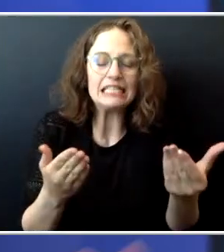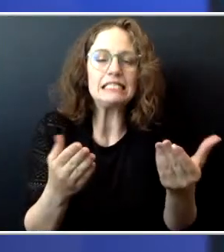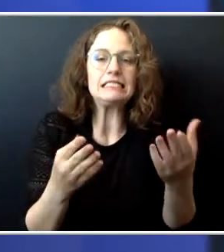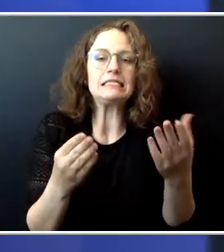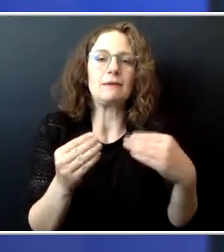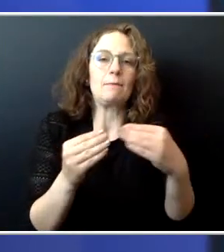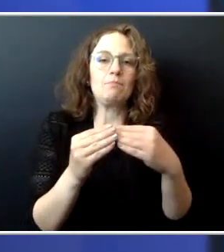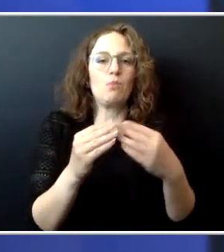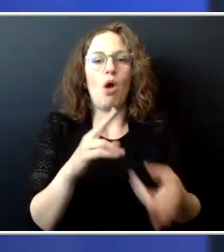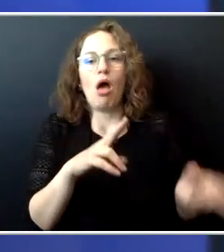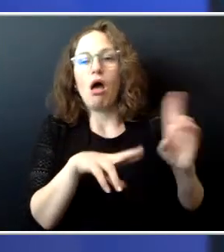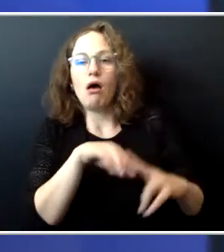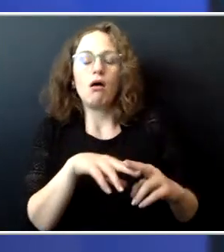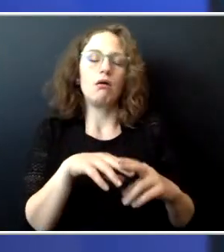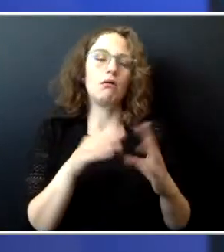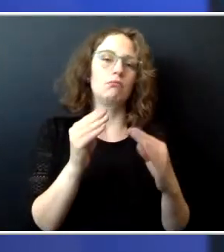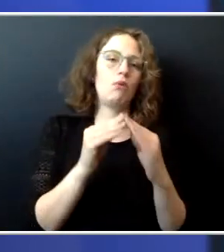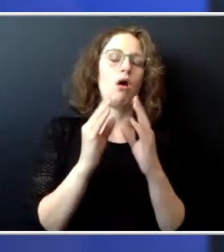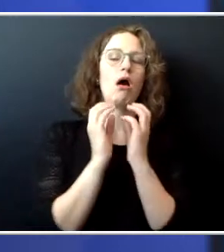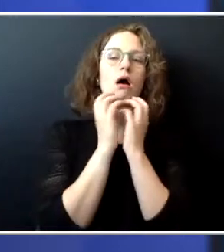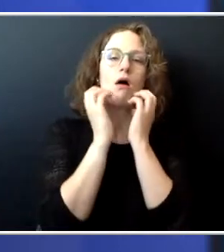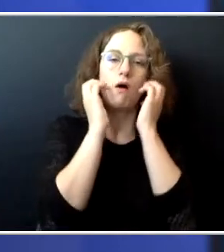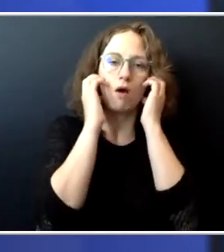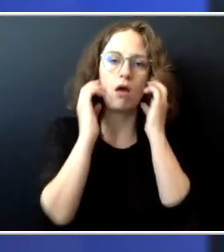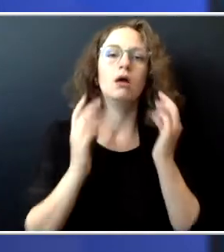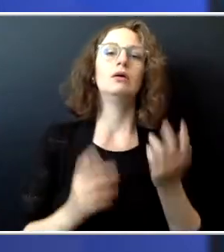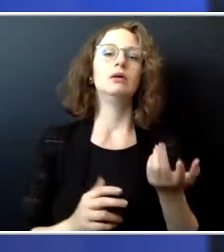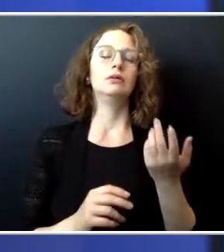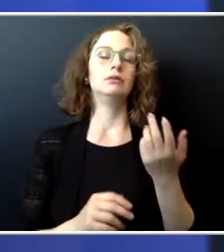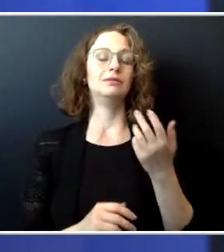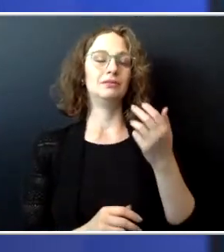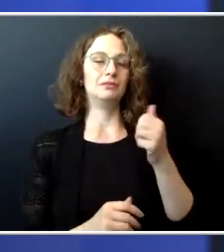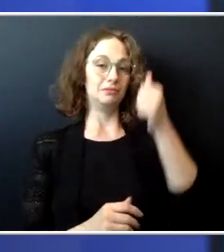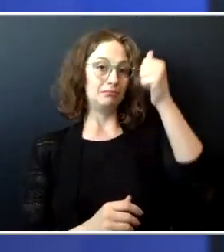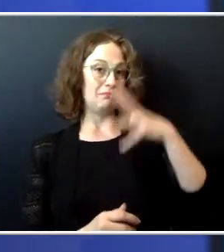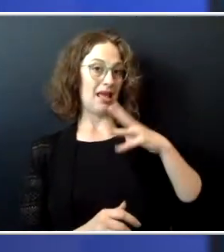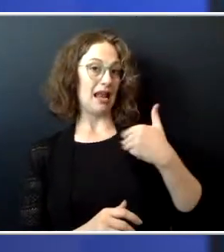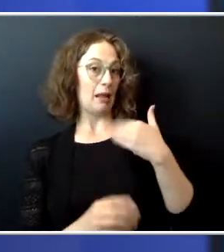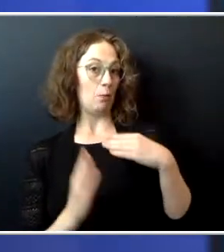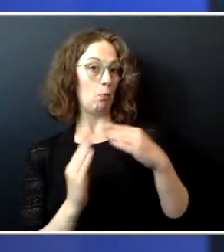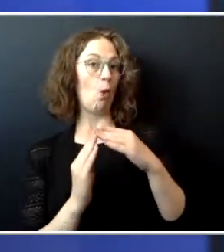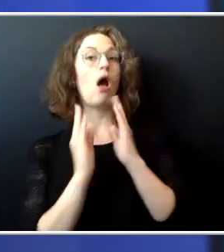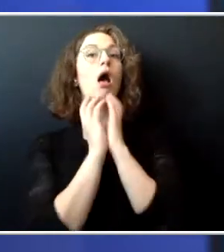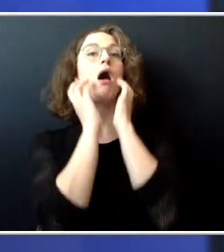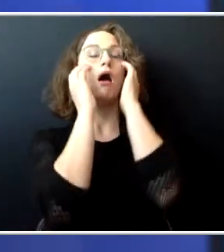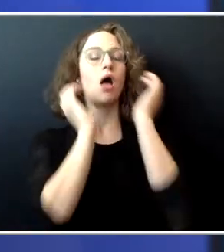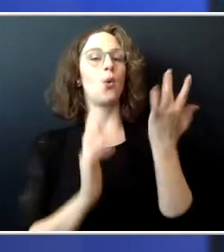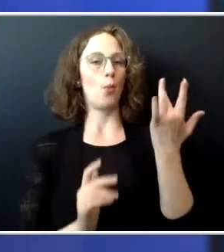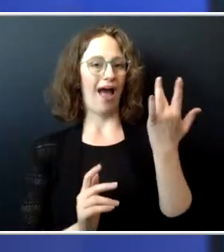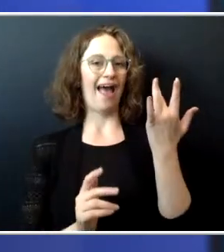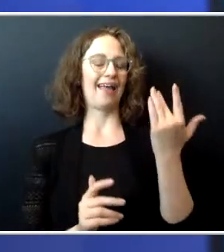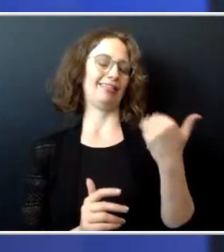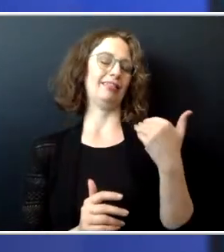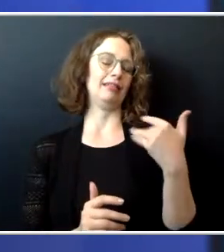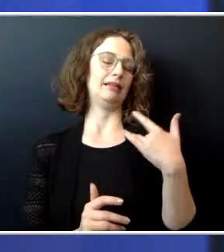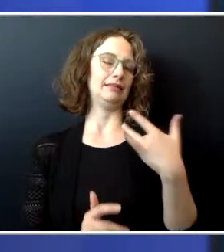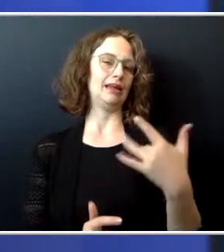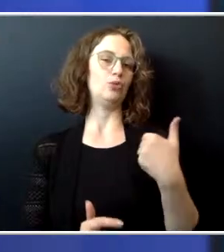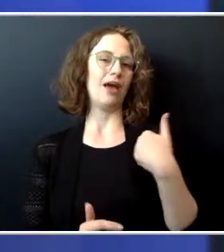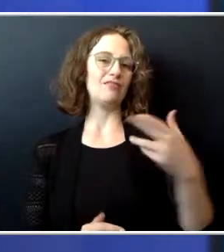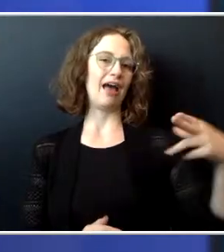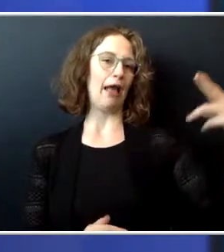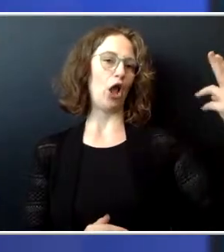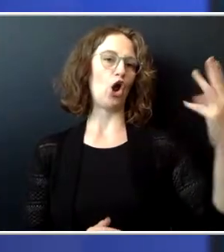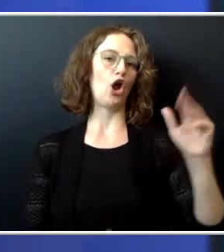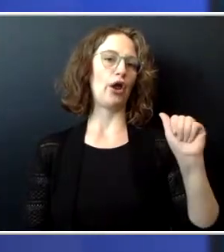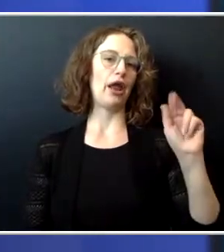male has more hair because they have more androgen. So we did check that marker back in 2017, and everything